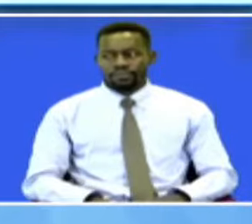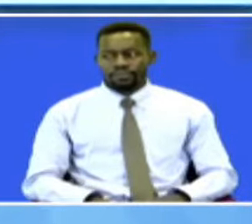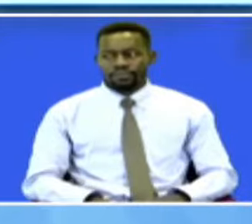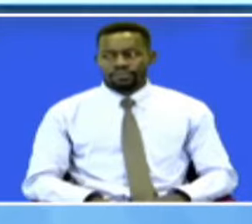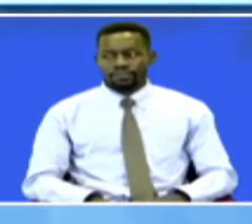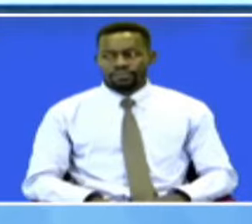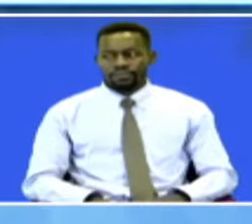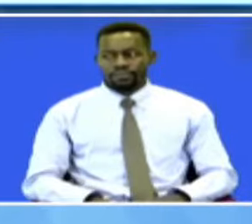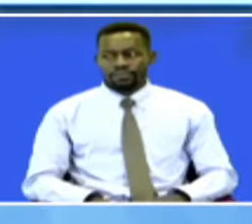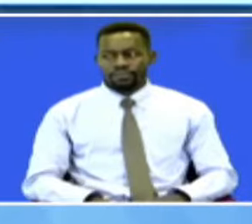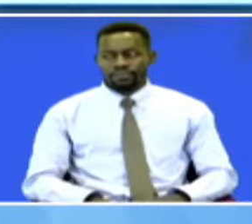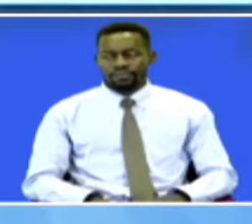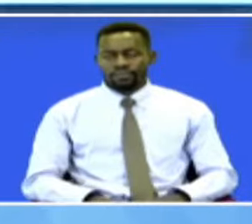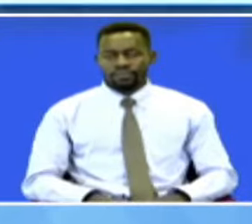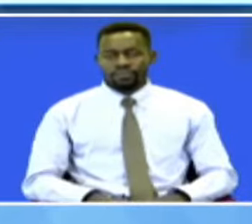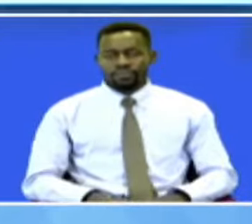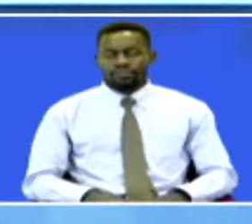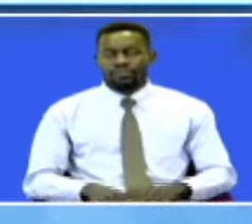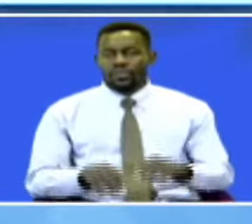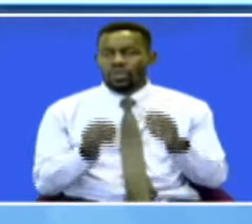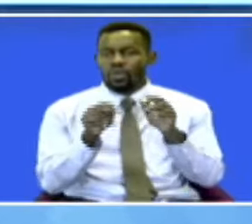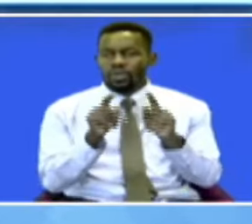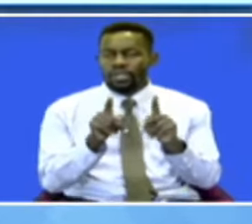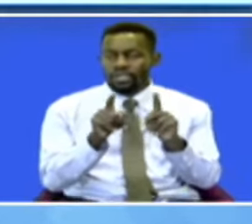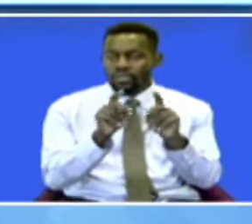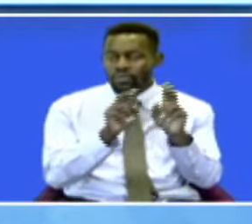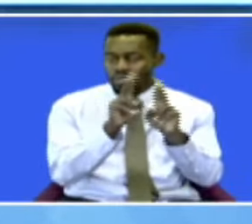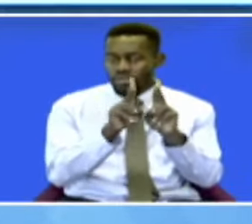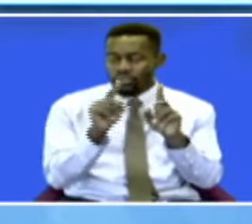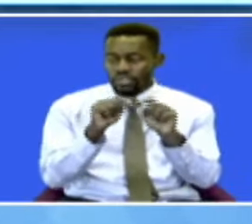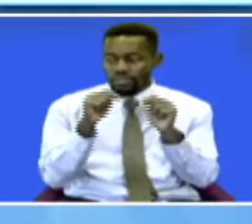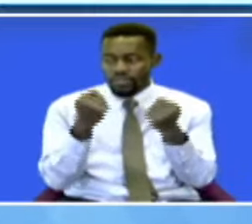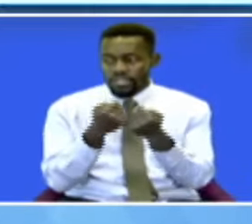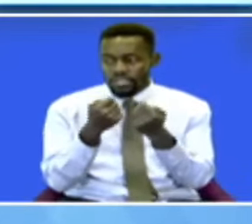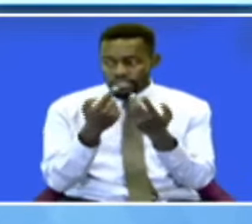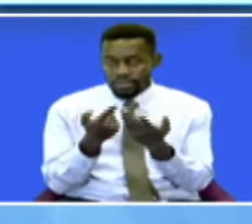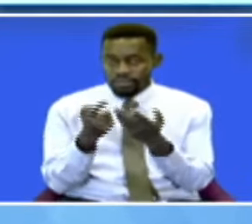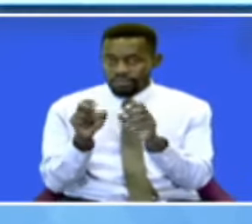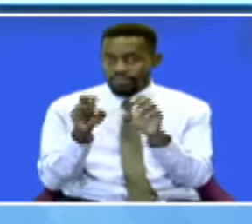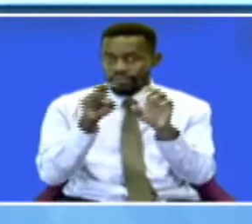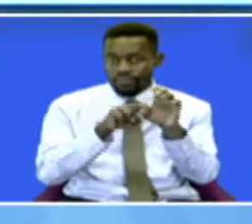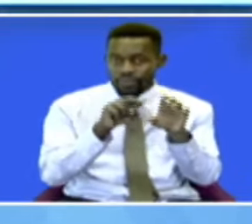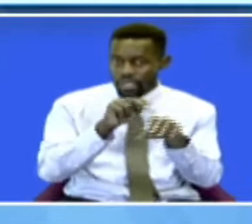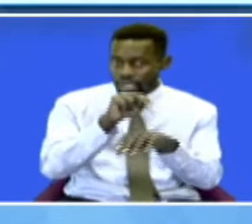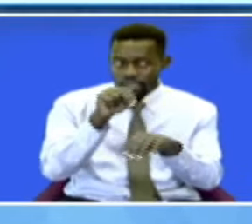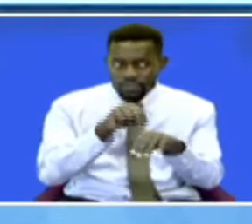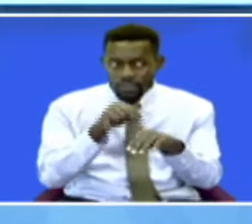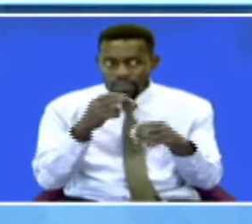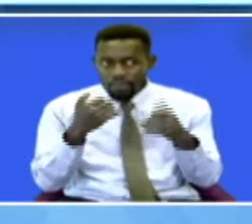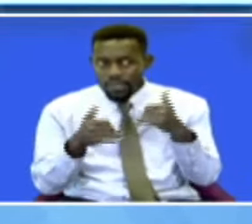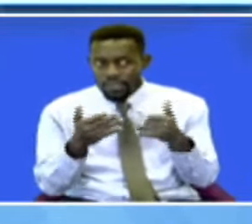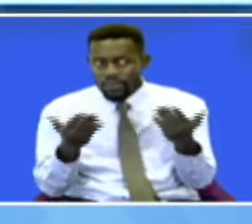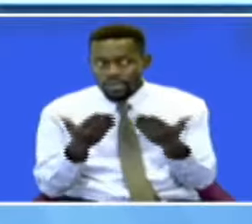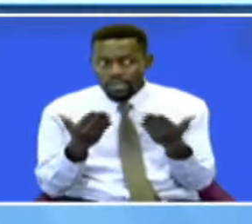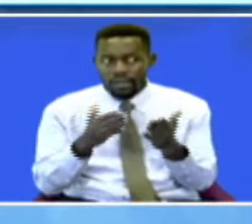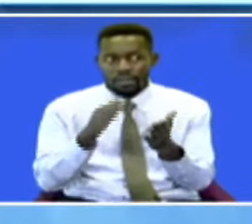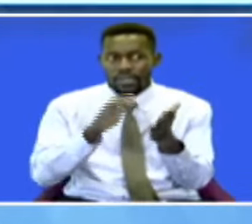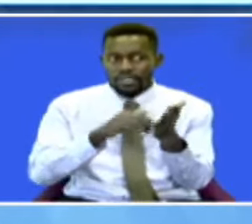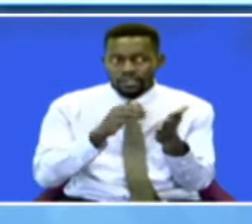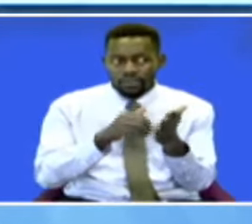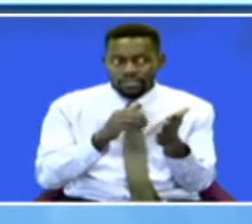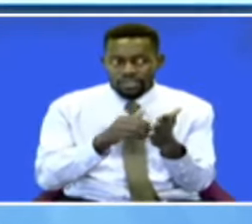A total of 22 teams have qualified for the National Teachers Training College Finals being held at the Machakos TTC. According